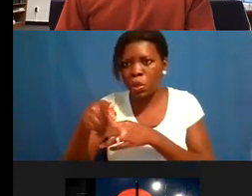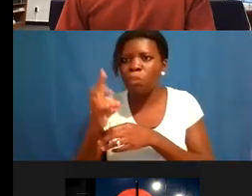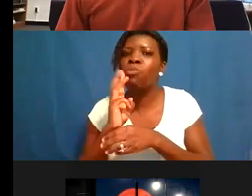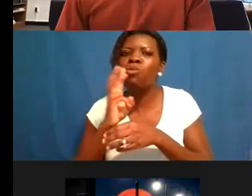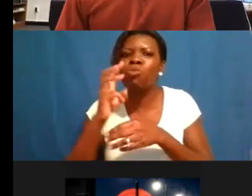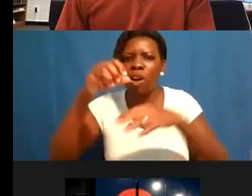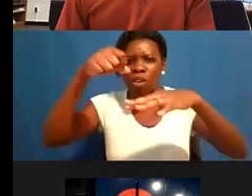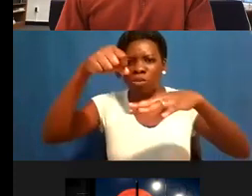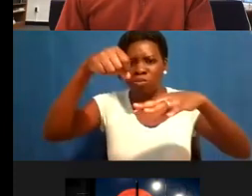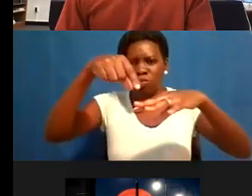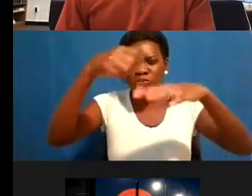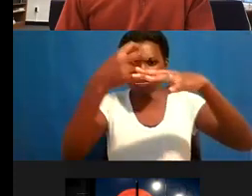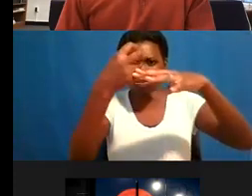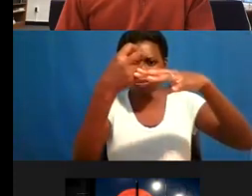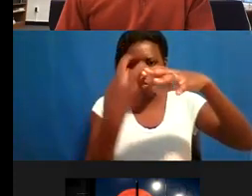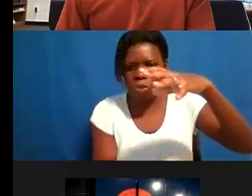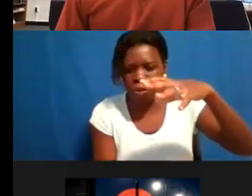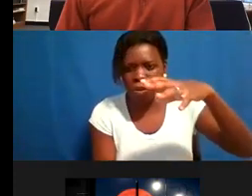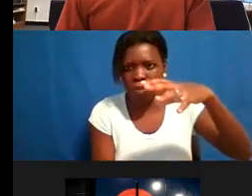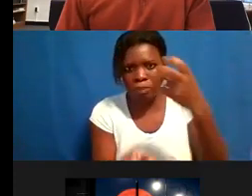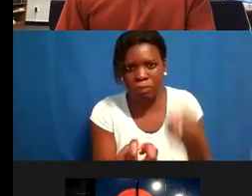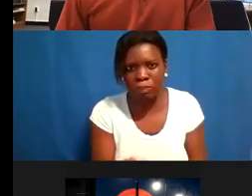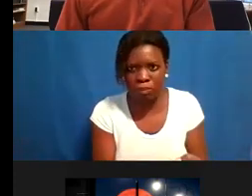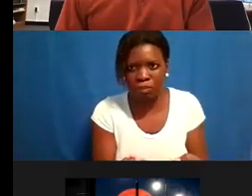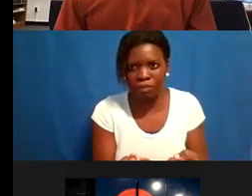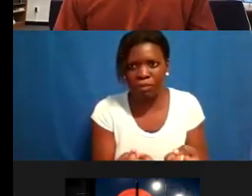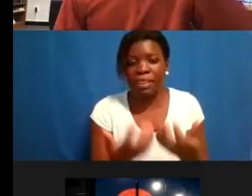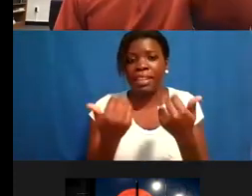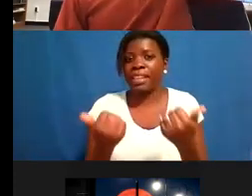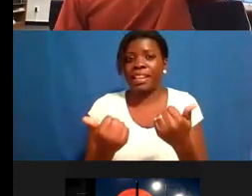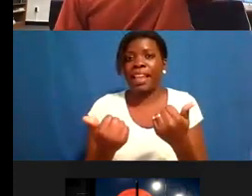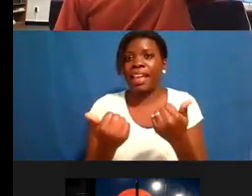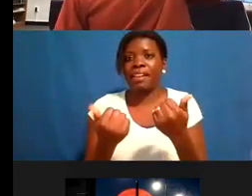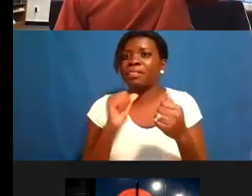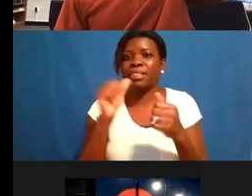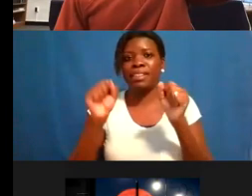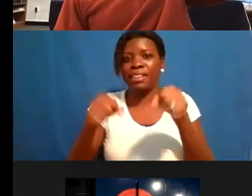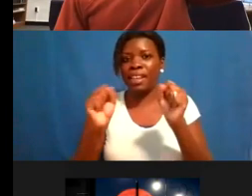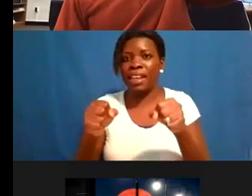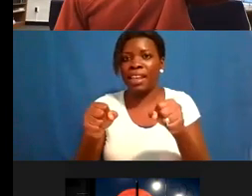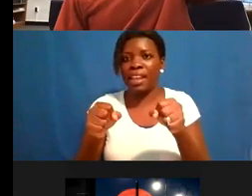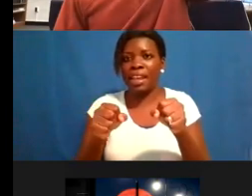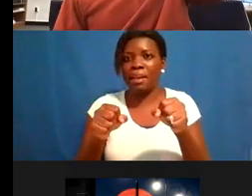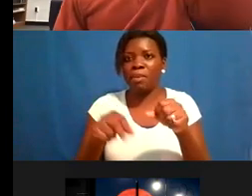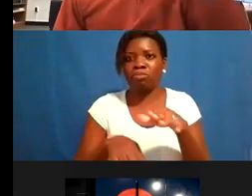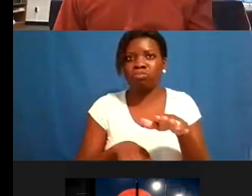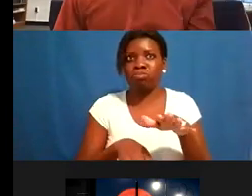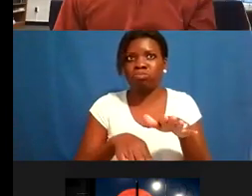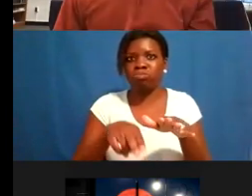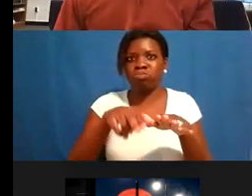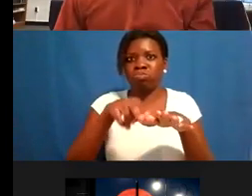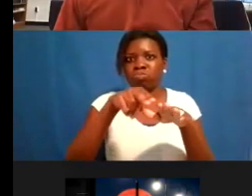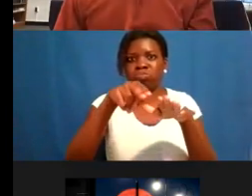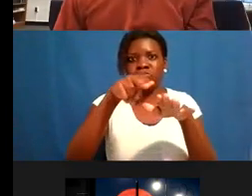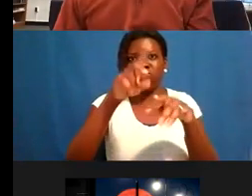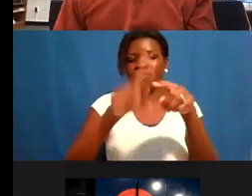saw that it immediately caused the paper clips to sink to the bottom, and now we're not able to put or float any paper clips on top of that surface.